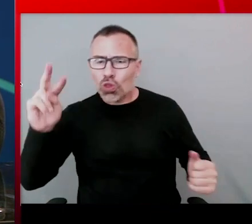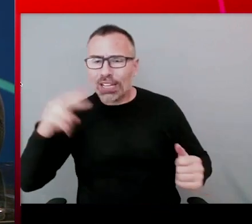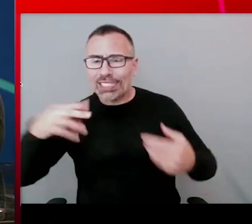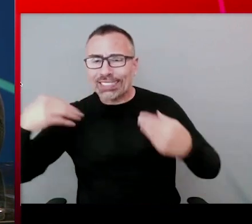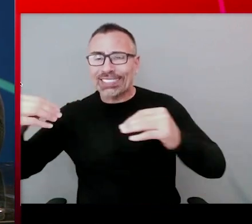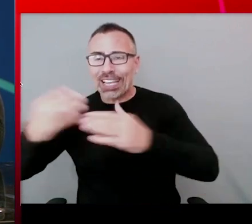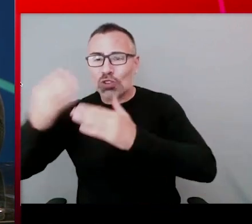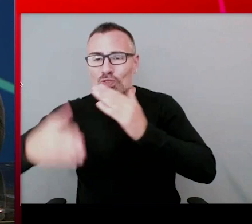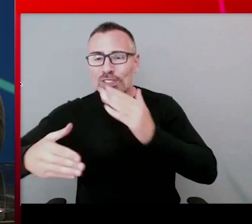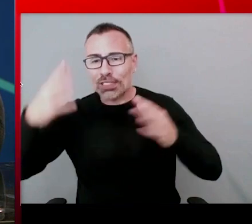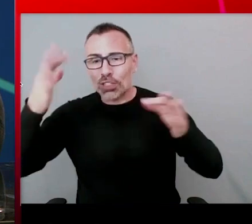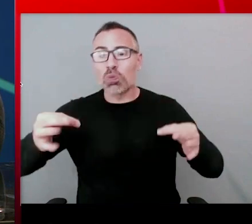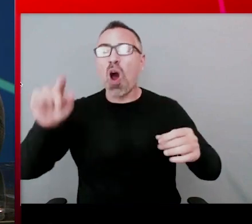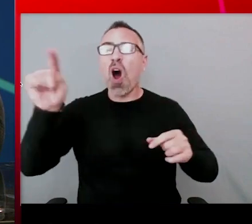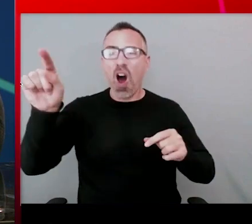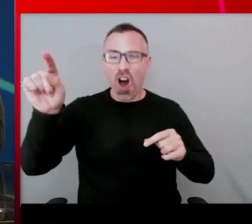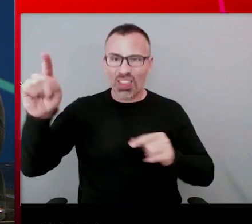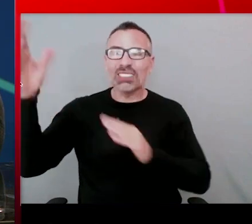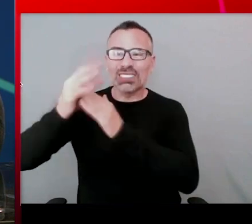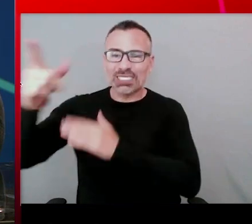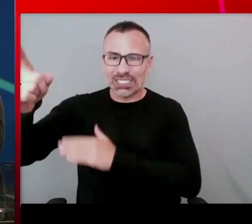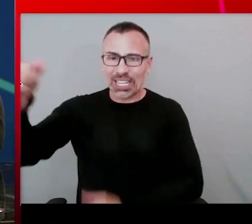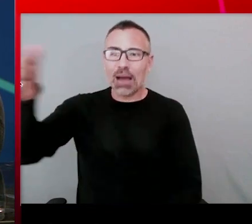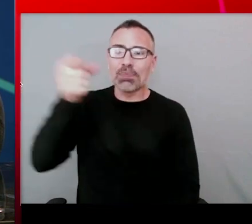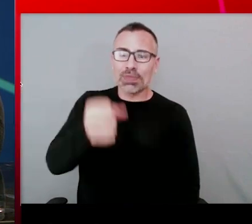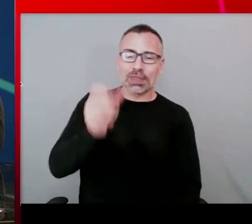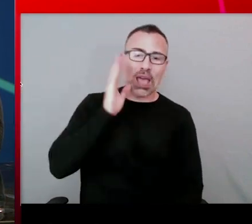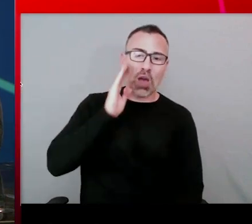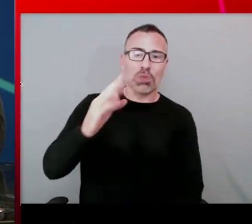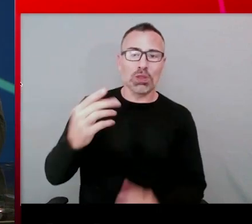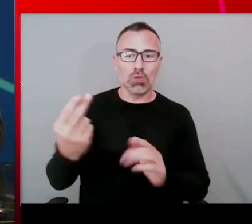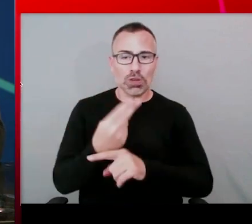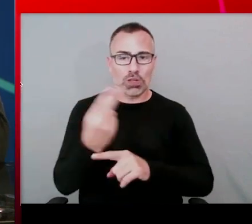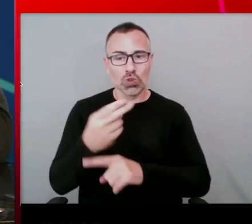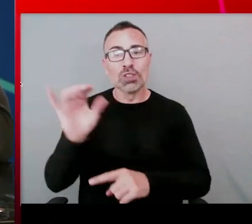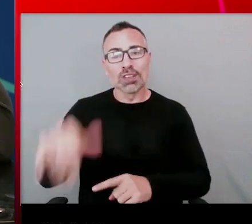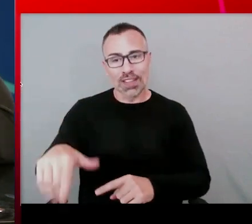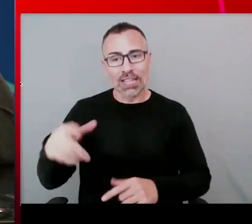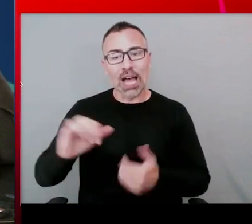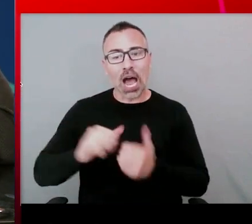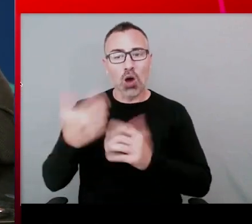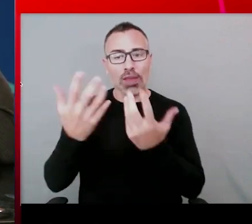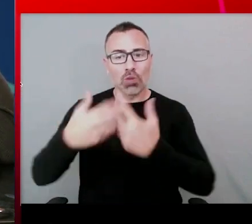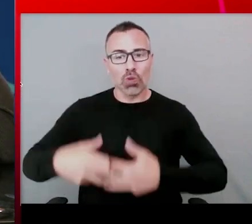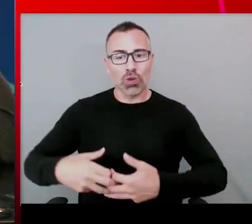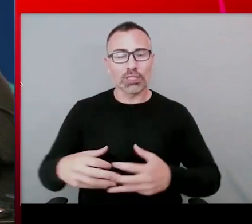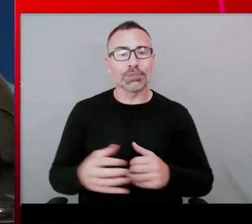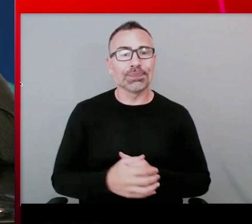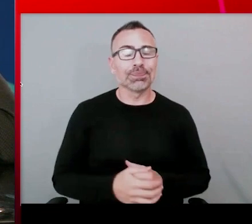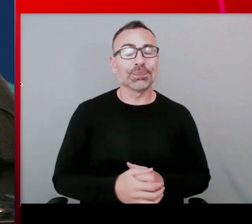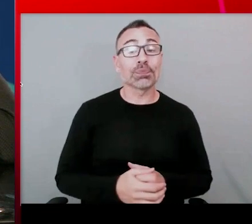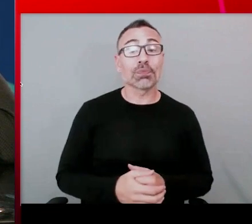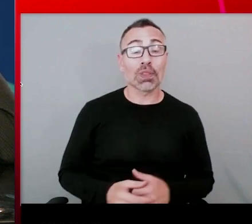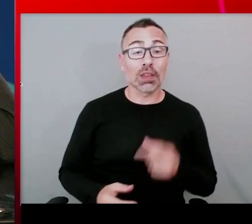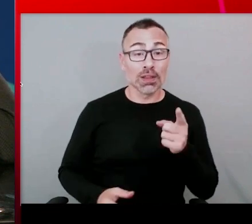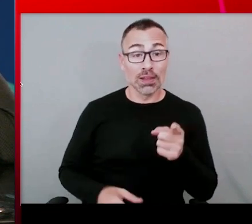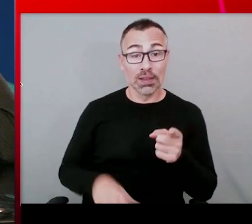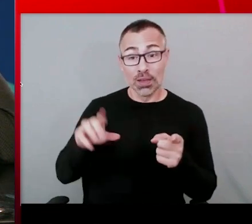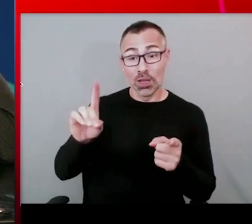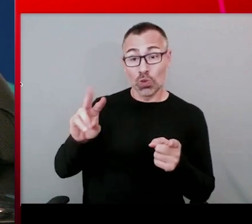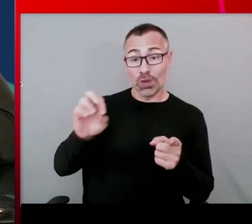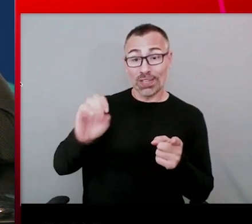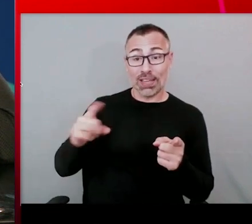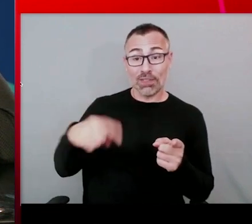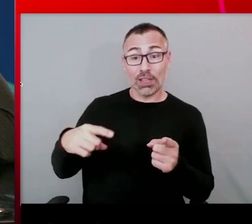what feature flags are about in that. So to put some structure to that, so what David is talking about is a typical A/B